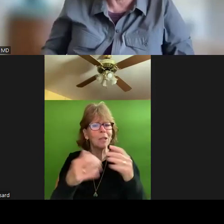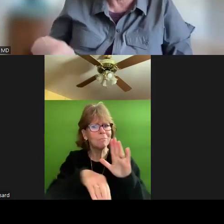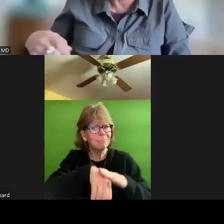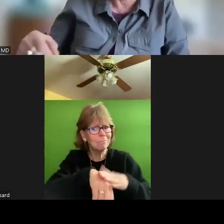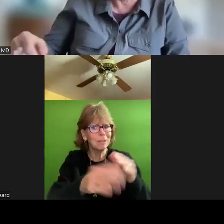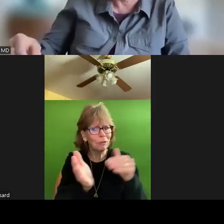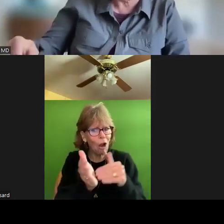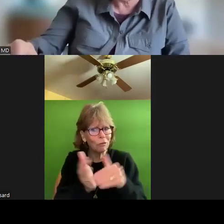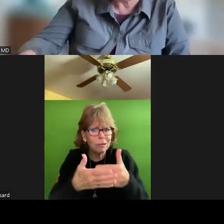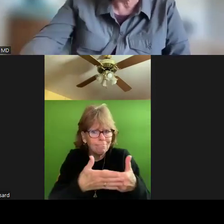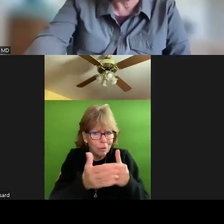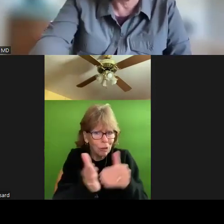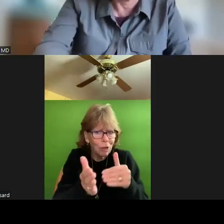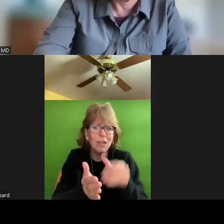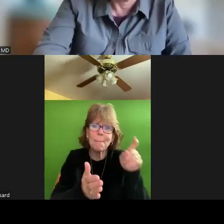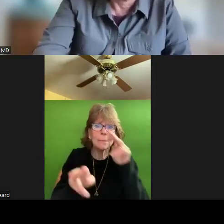development.